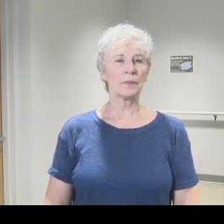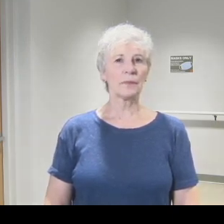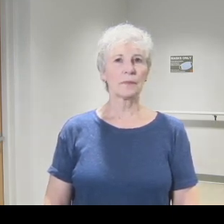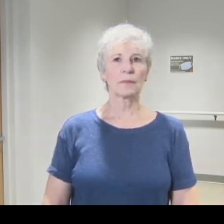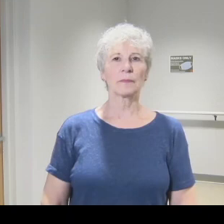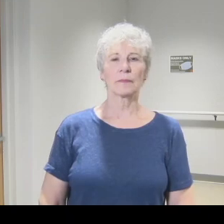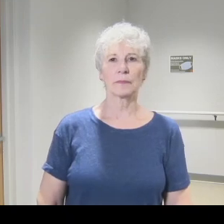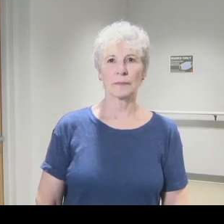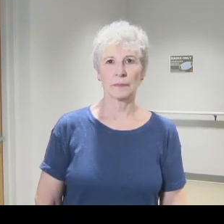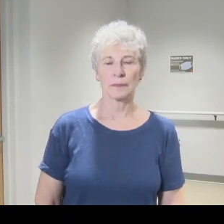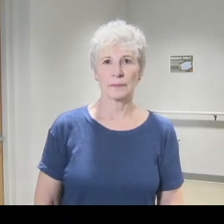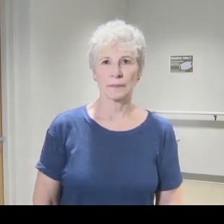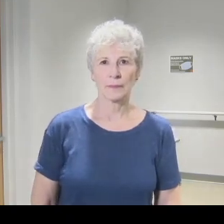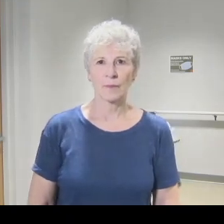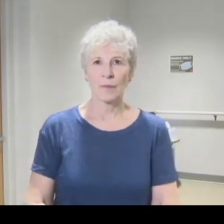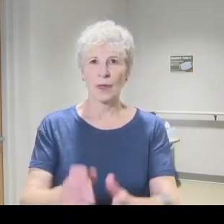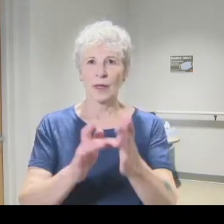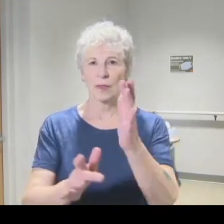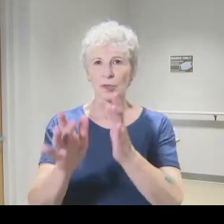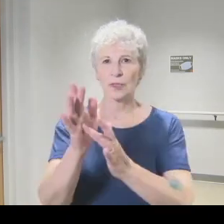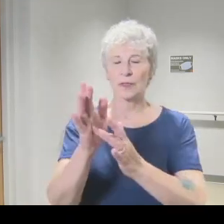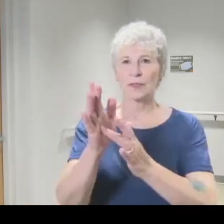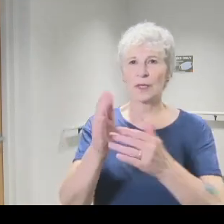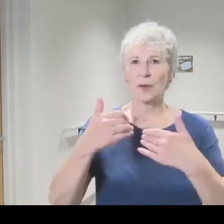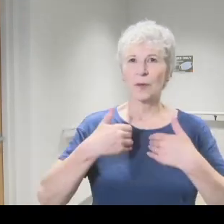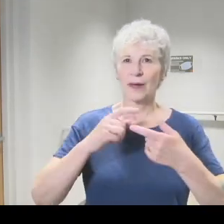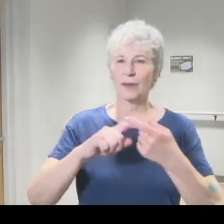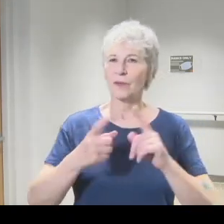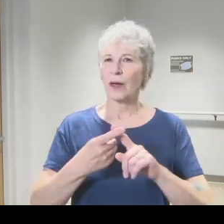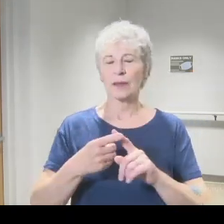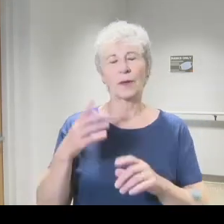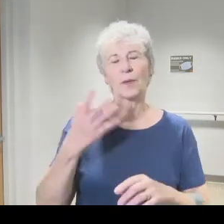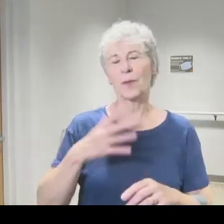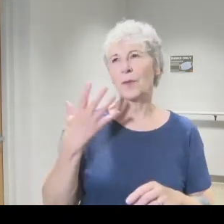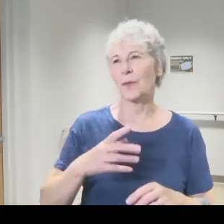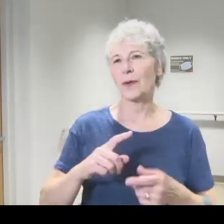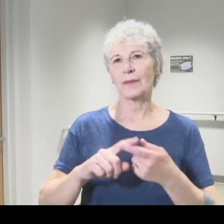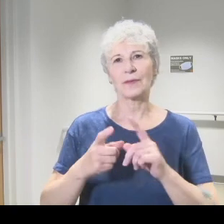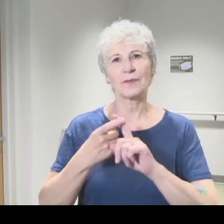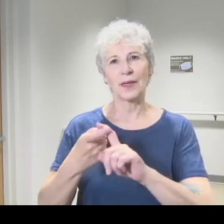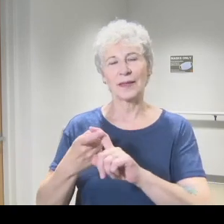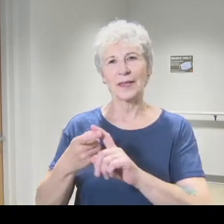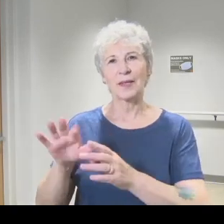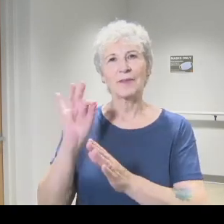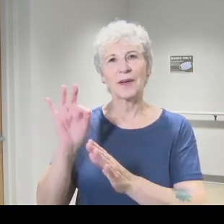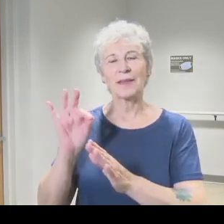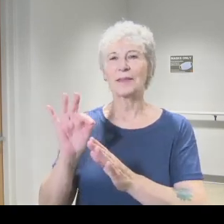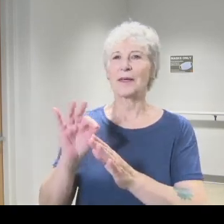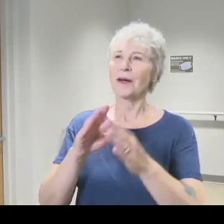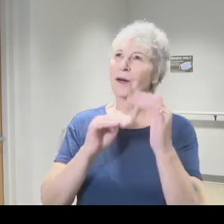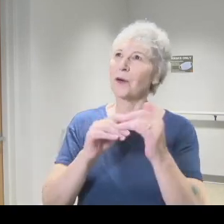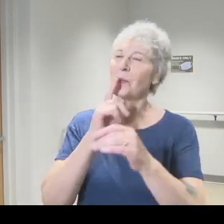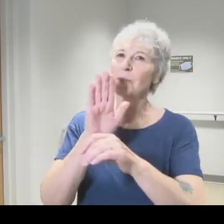In Jesus, we have a friend. Oh, such a friend. And we can find our hope and our promise. And in